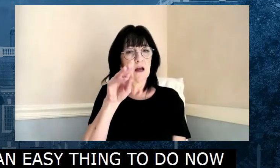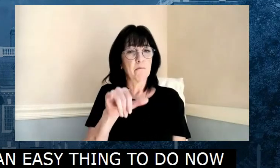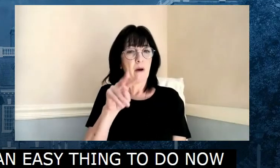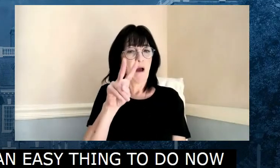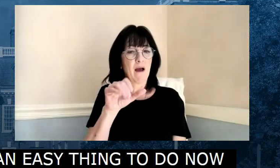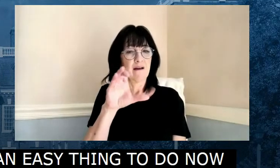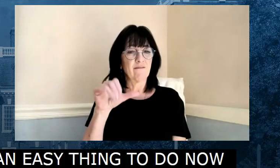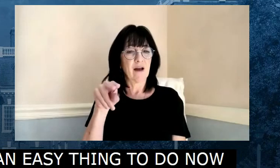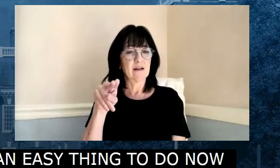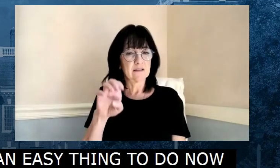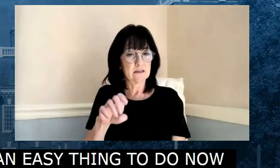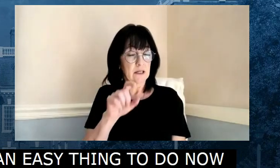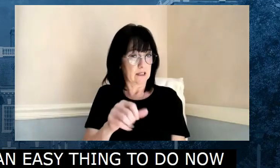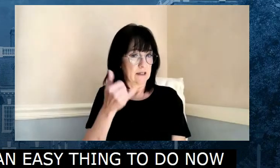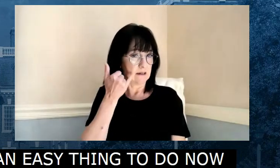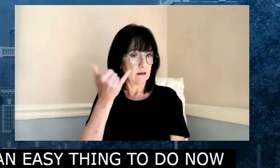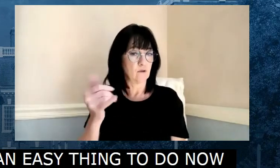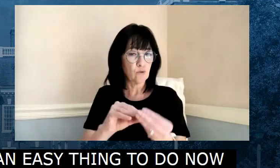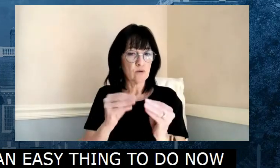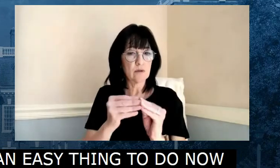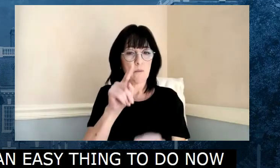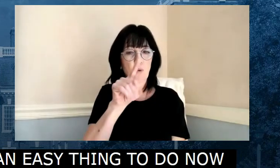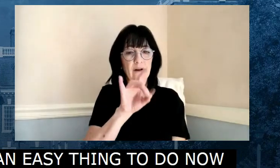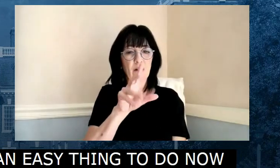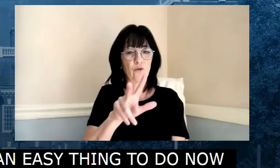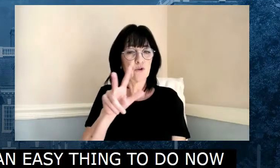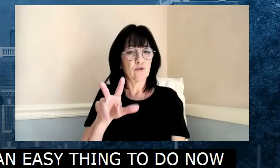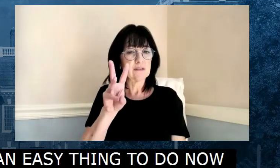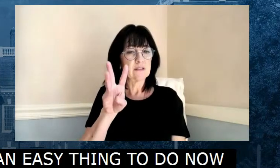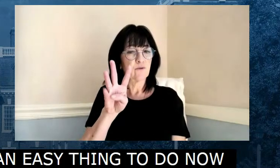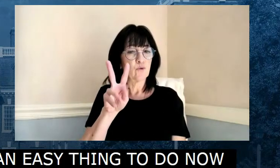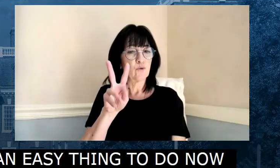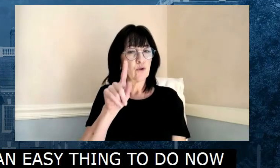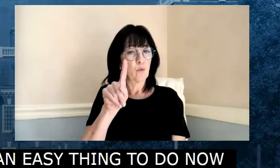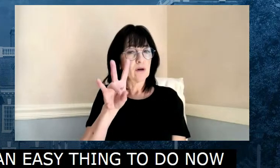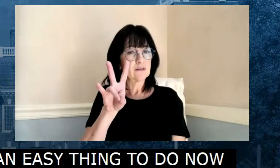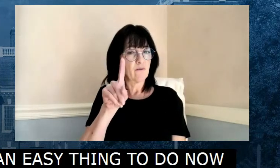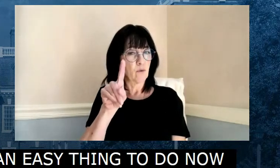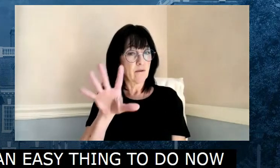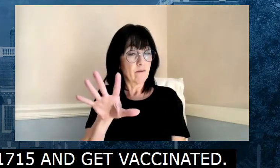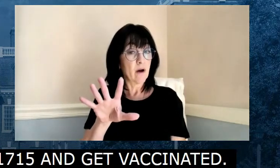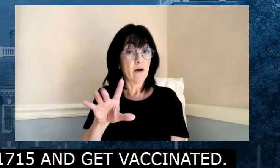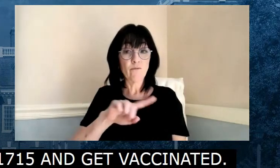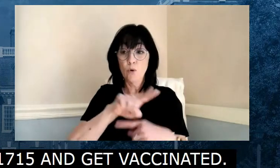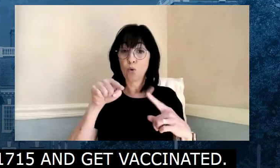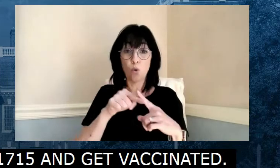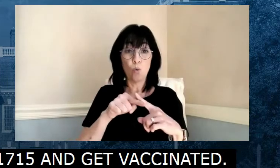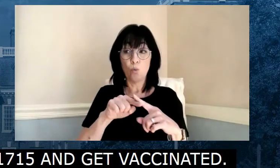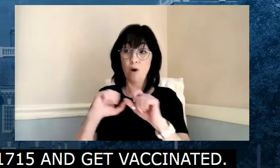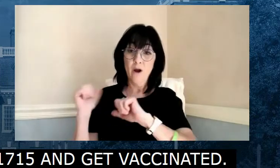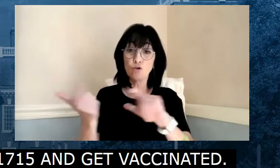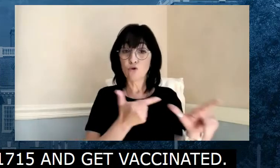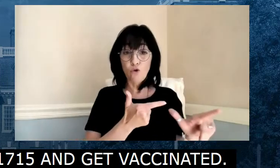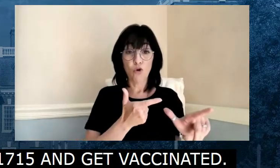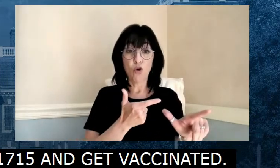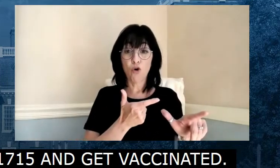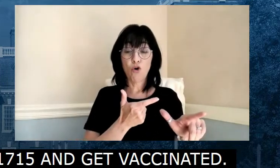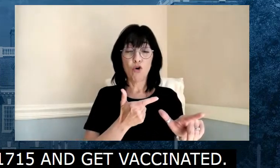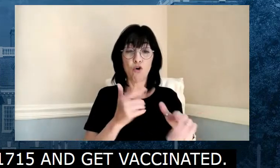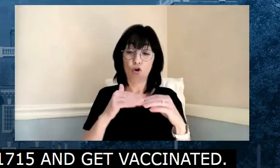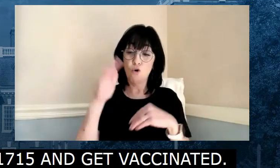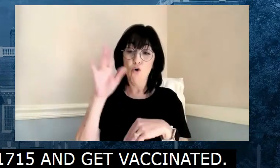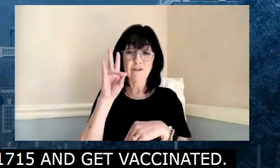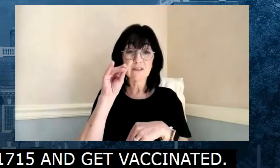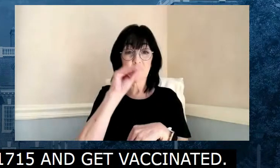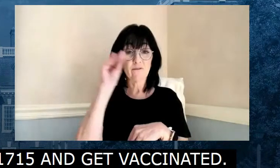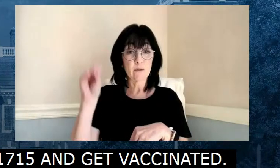833-643-1715 and get vaccinated. Once we get to 70%, we'll feel a lot more comfortable. We're already in a good place with